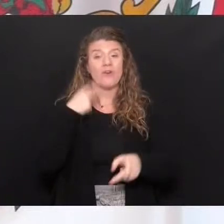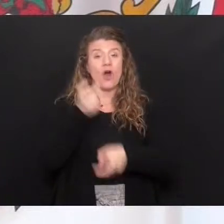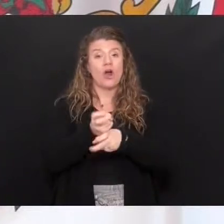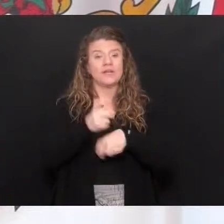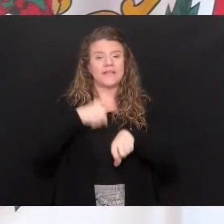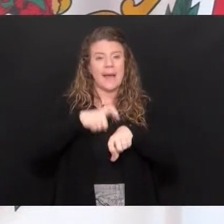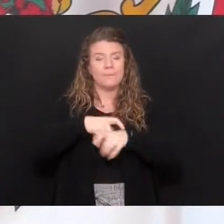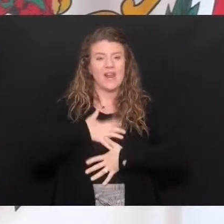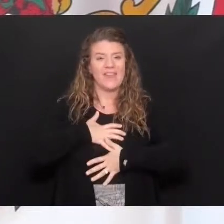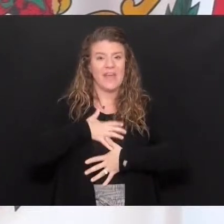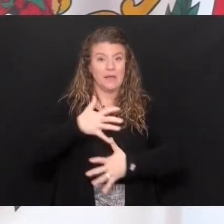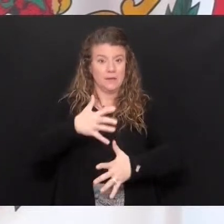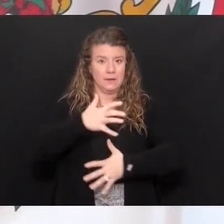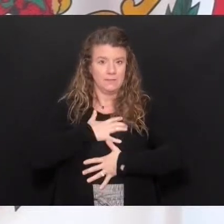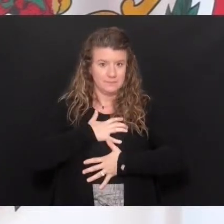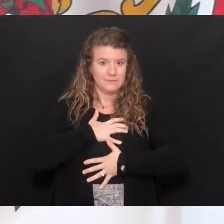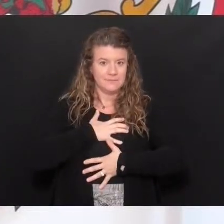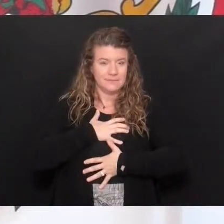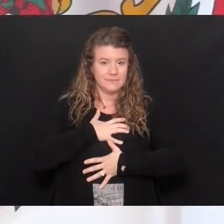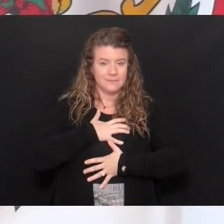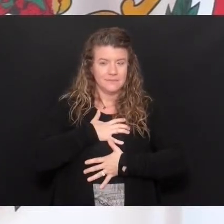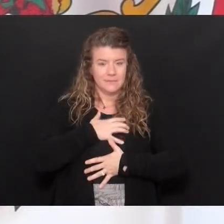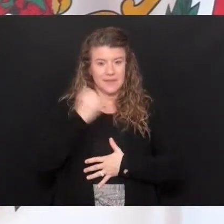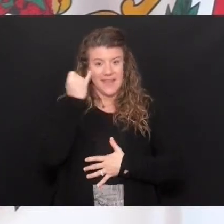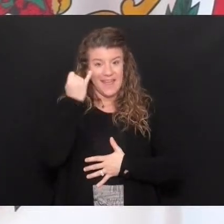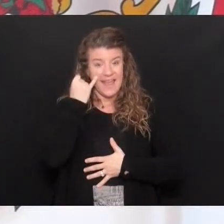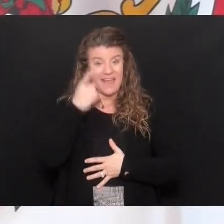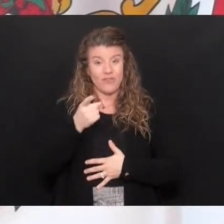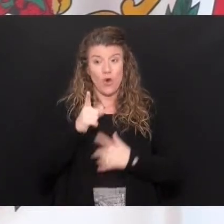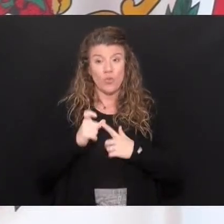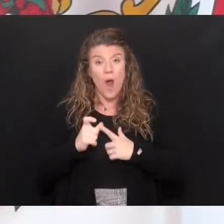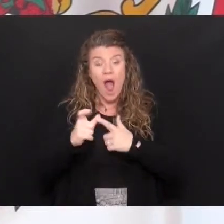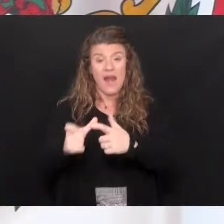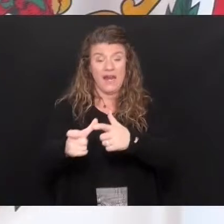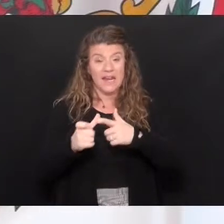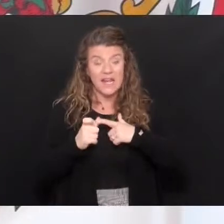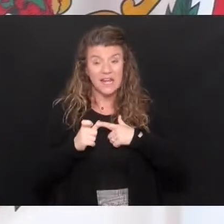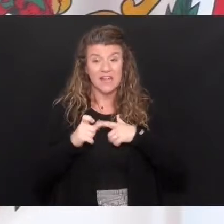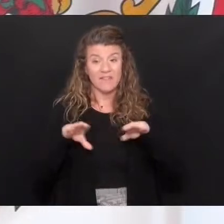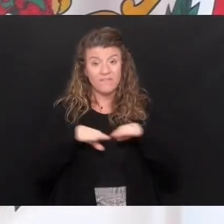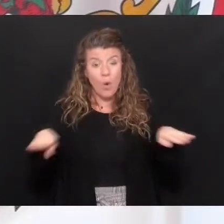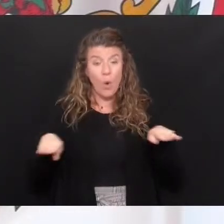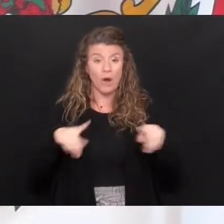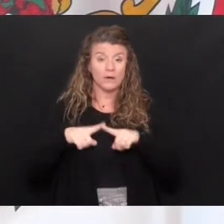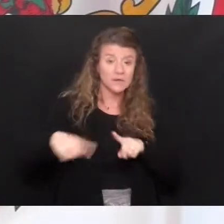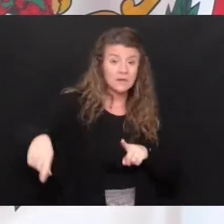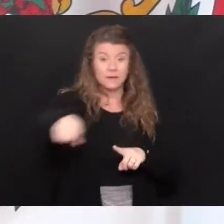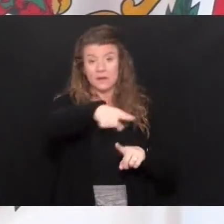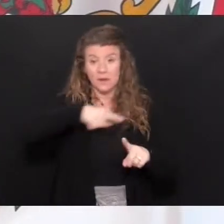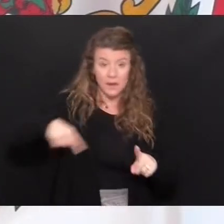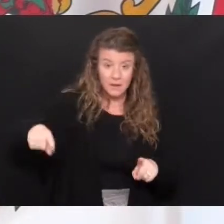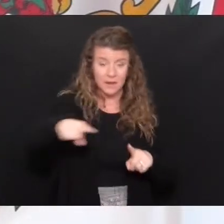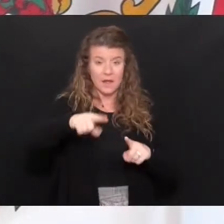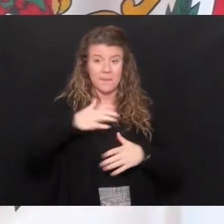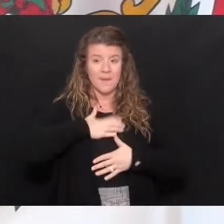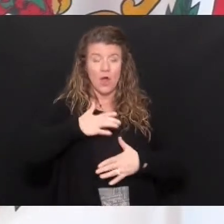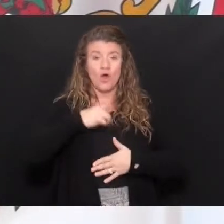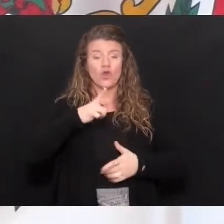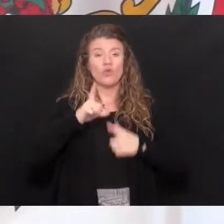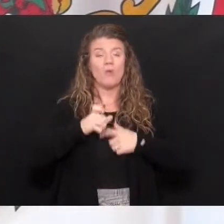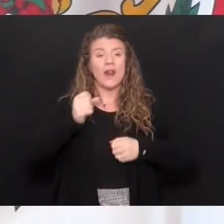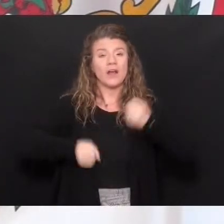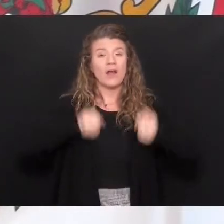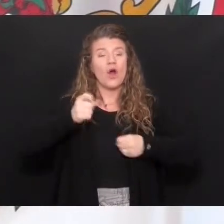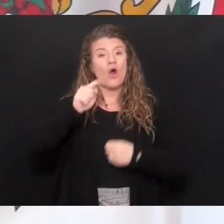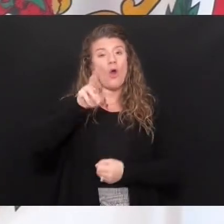time breathing. If they're running up and down the floor and everything, they're having a hard time breathing. If they're on a treadmill, they may have